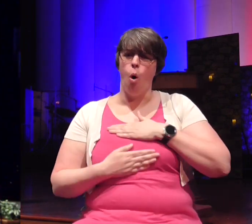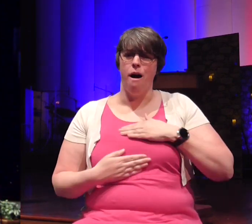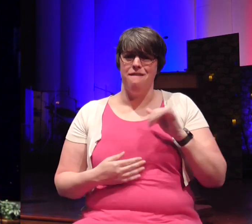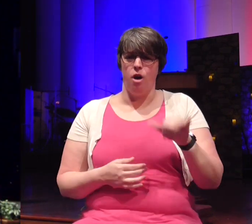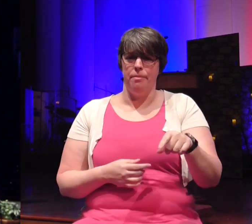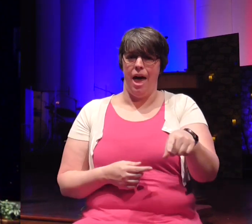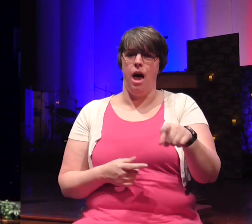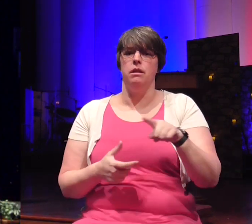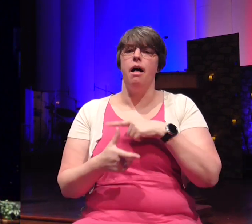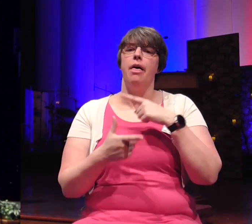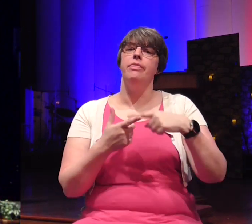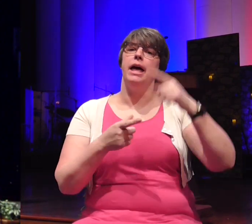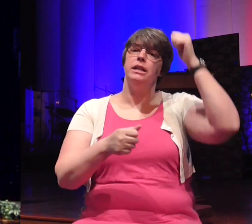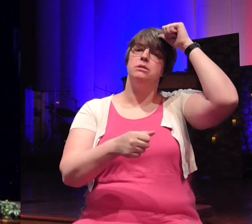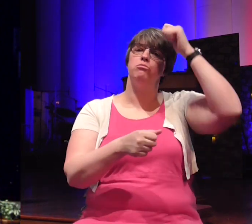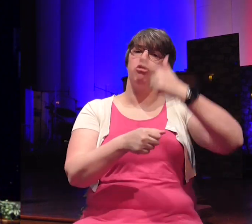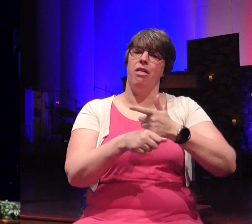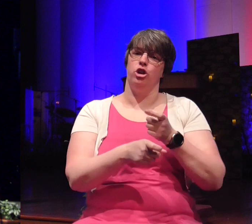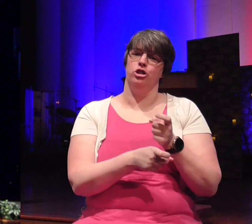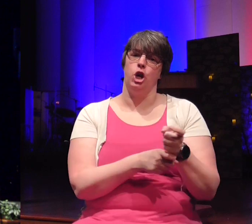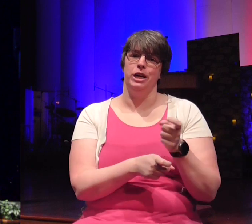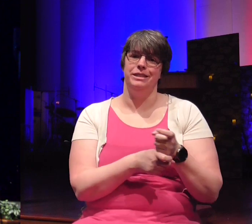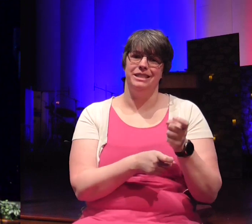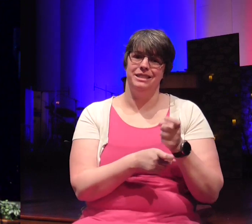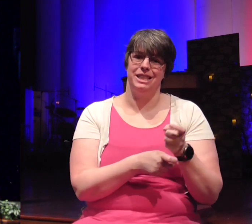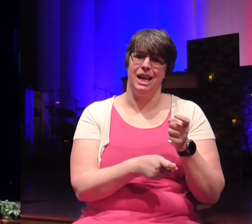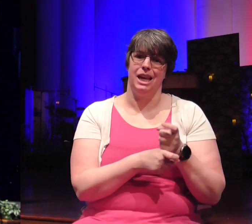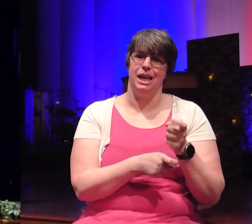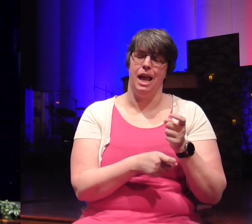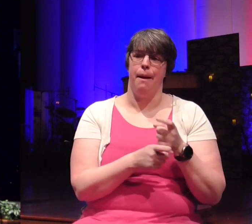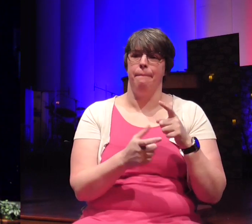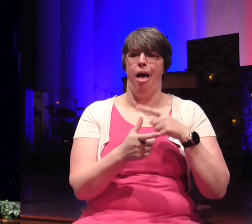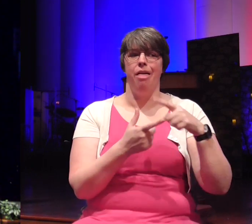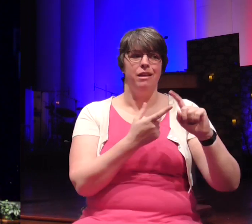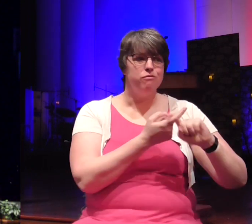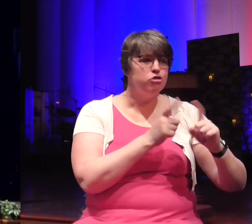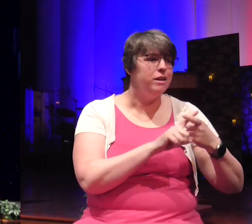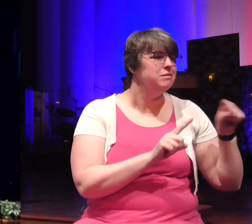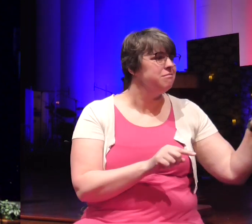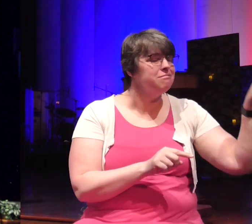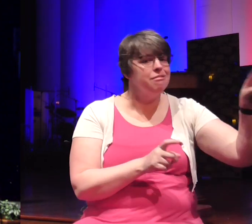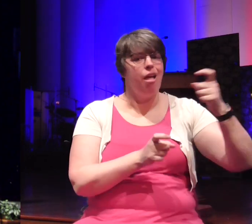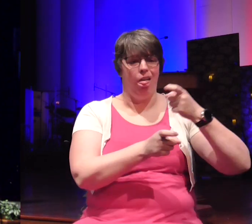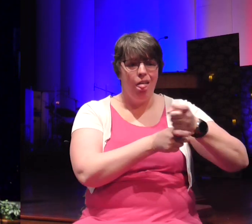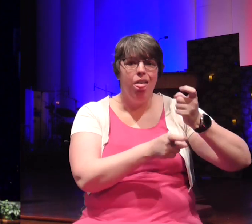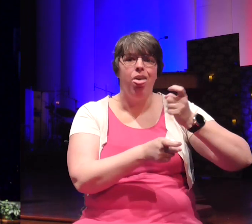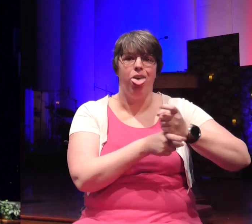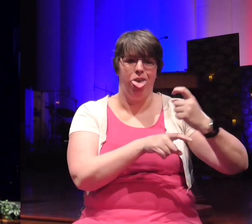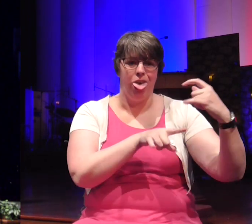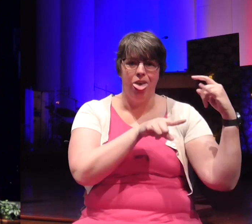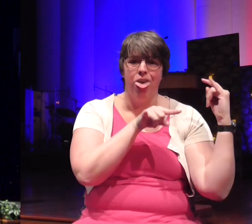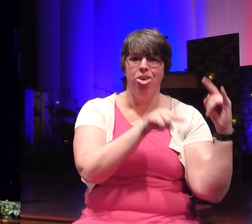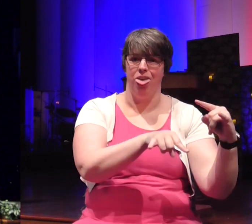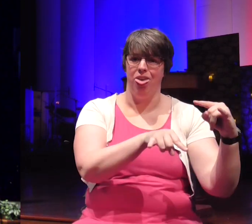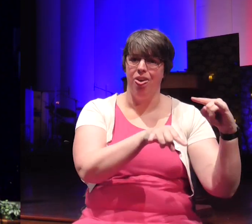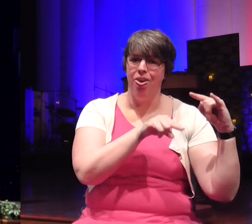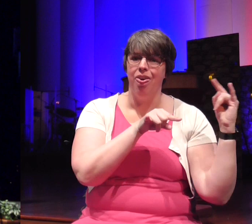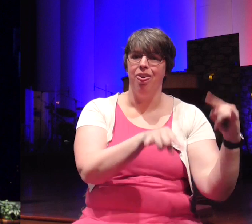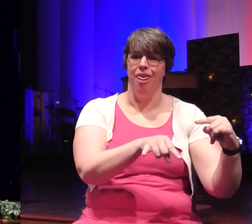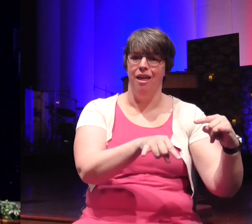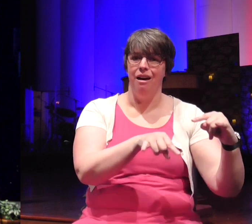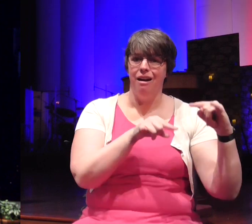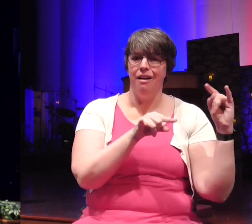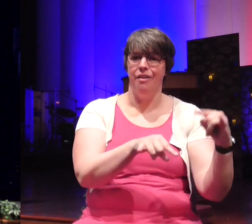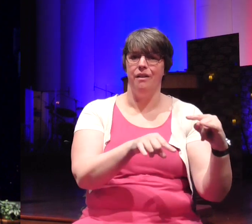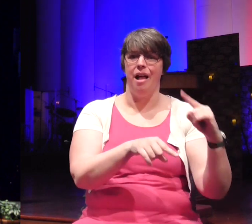But then his brother started teasing him. And then peers started teasing him and piling on as well. And then one day